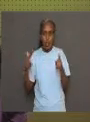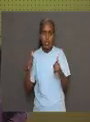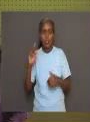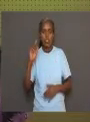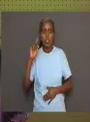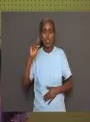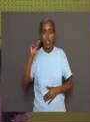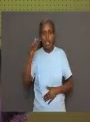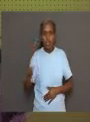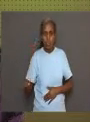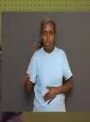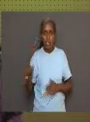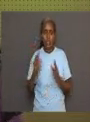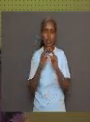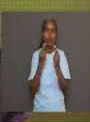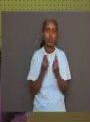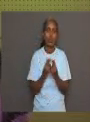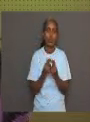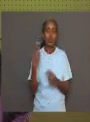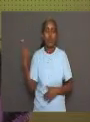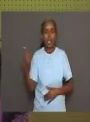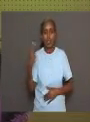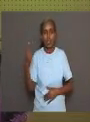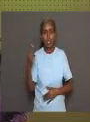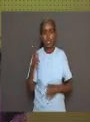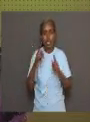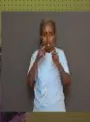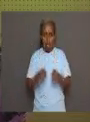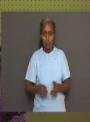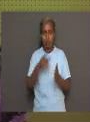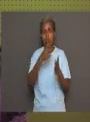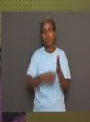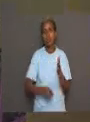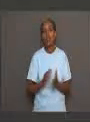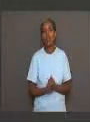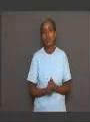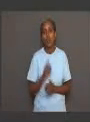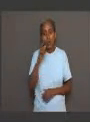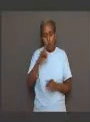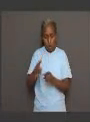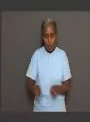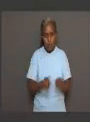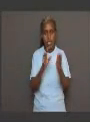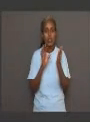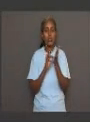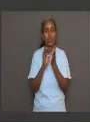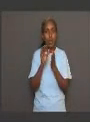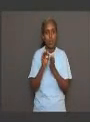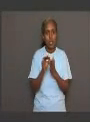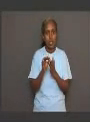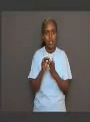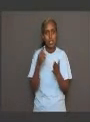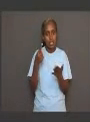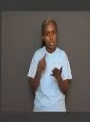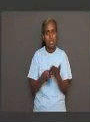rule by using absolute values. One way to counteract this is